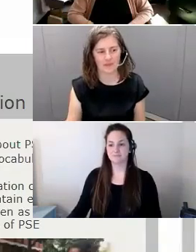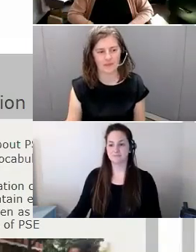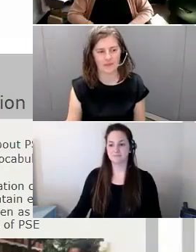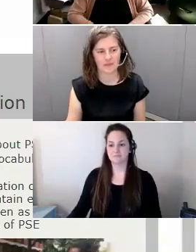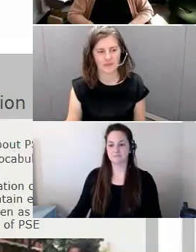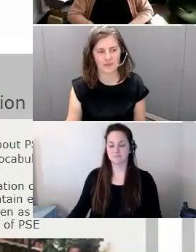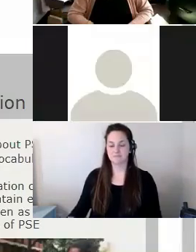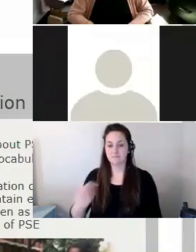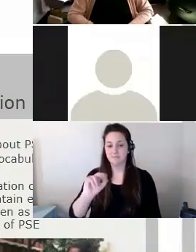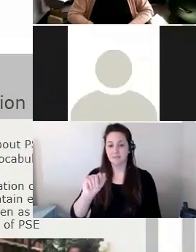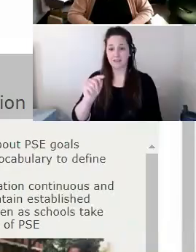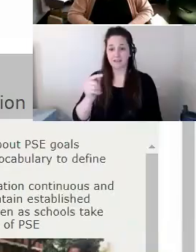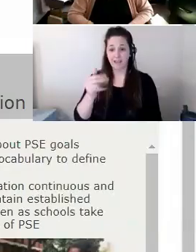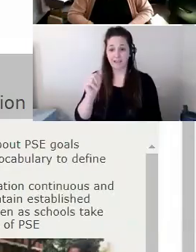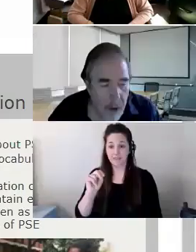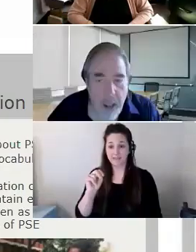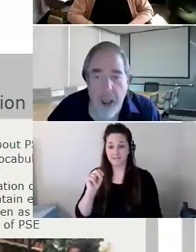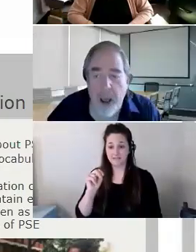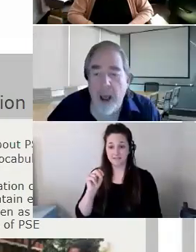Nathan, do you have?